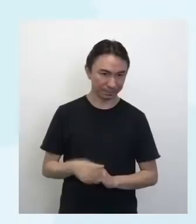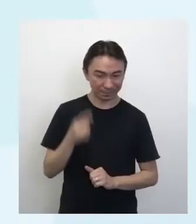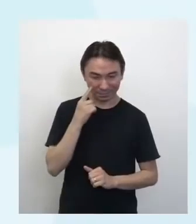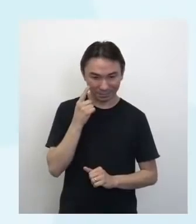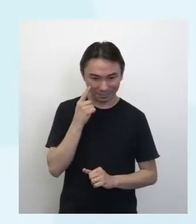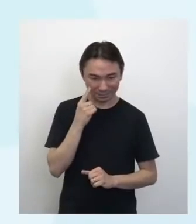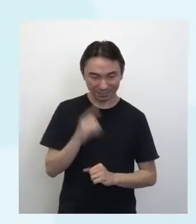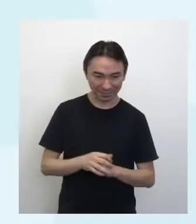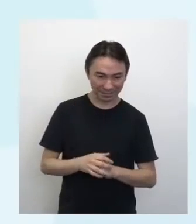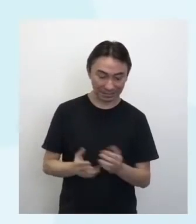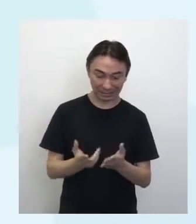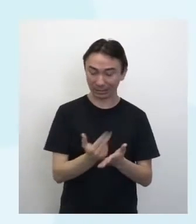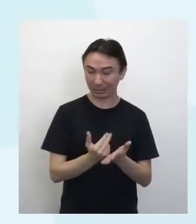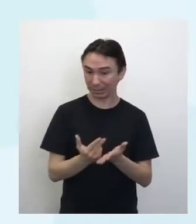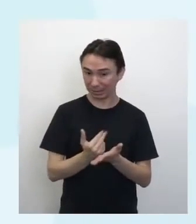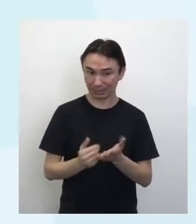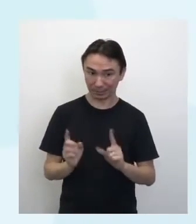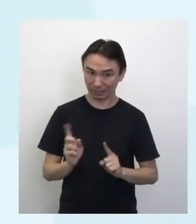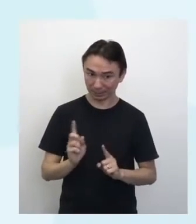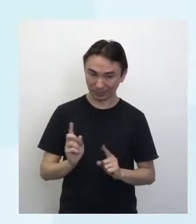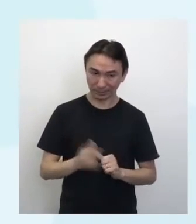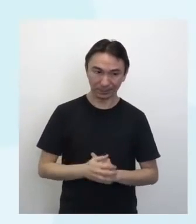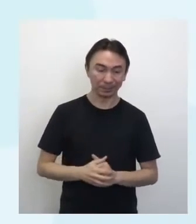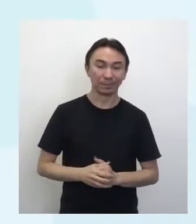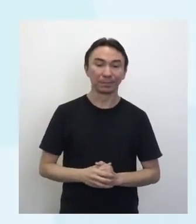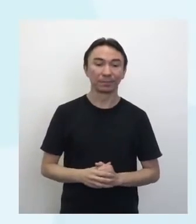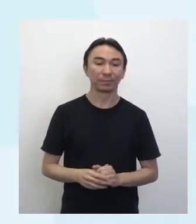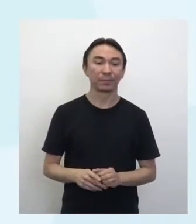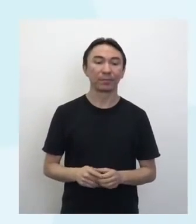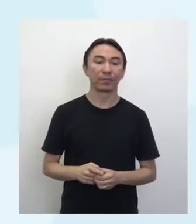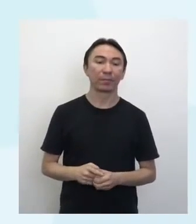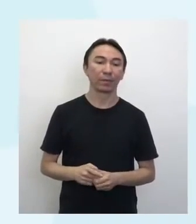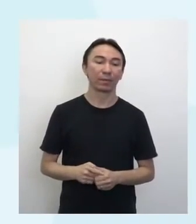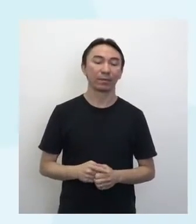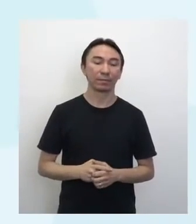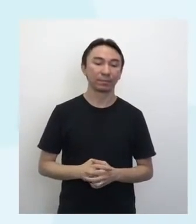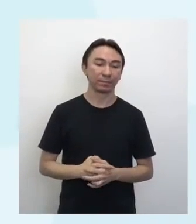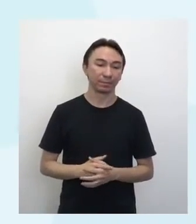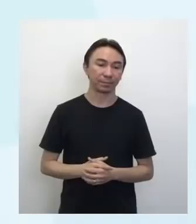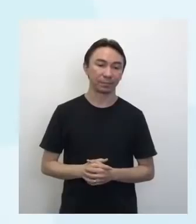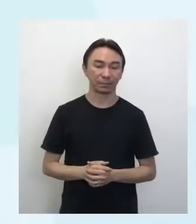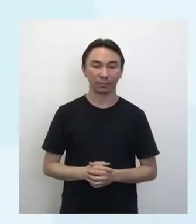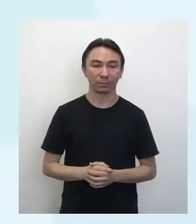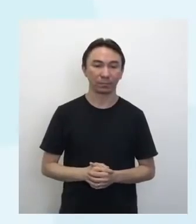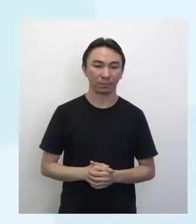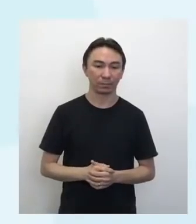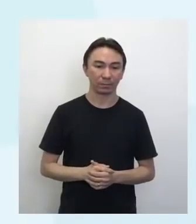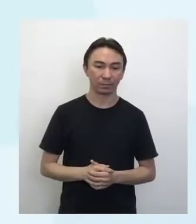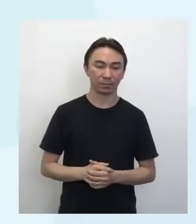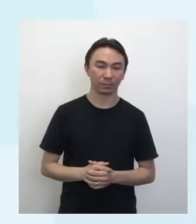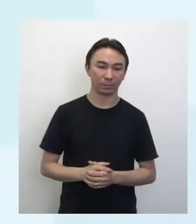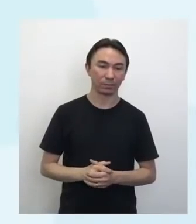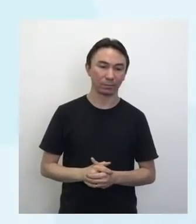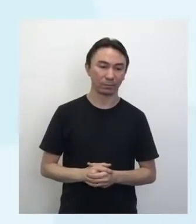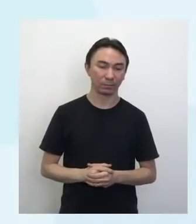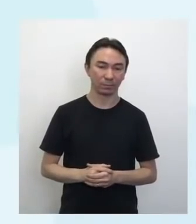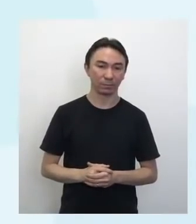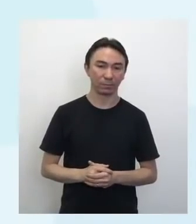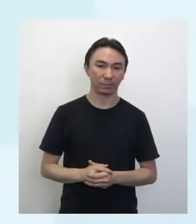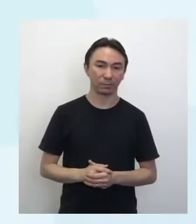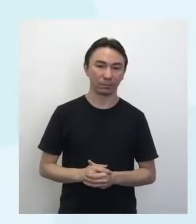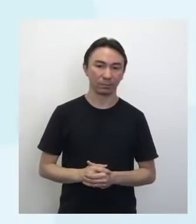ele vai esperar na saída Vamos bater doesn't have nephews and nieces I don't I don't love is